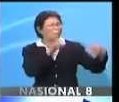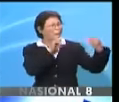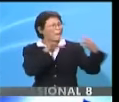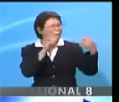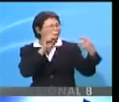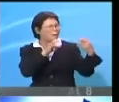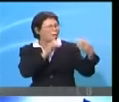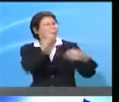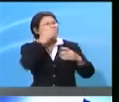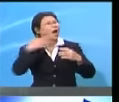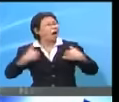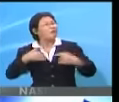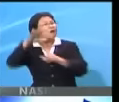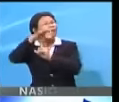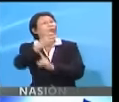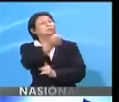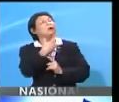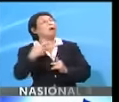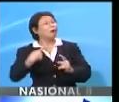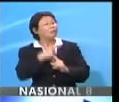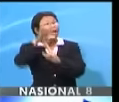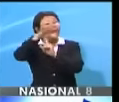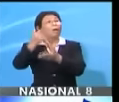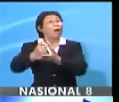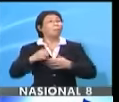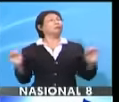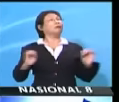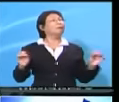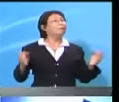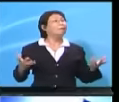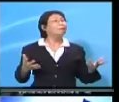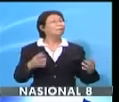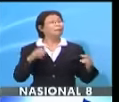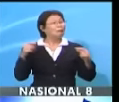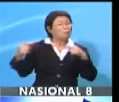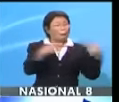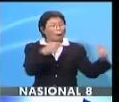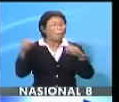you have helicopter come and help us